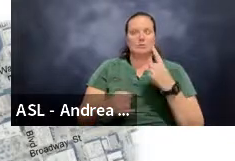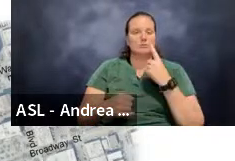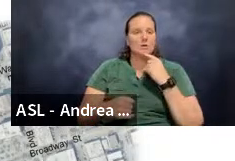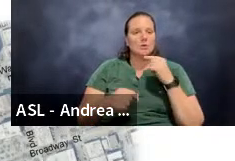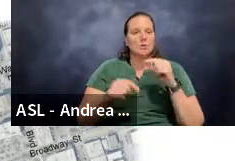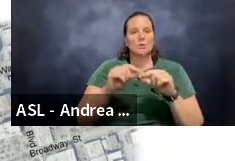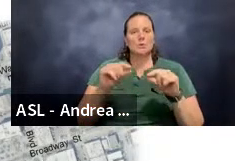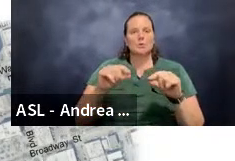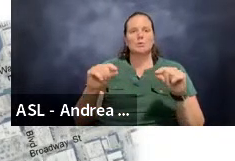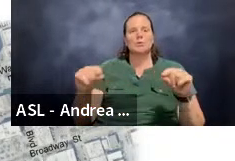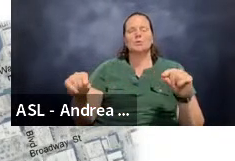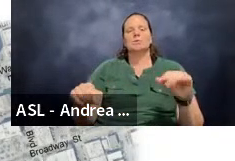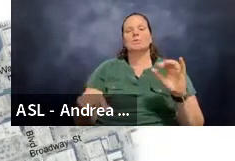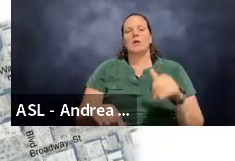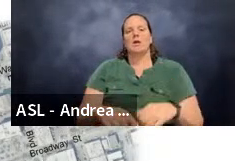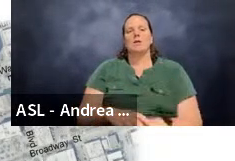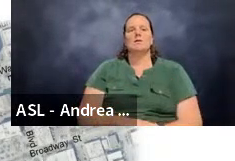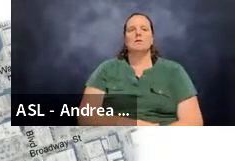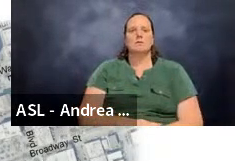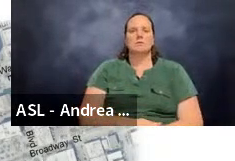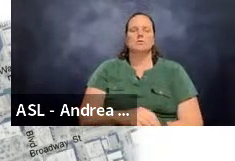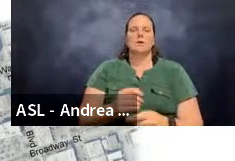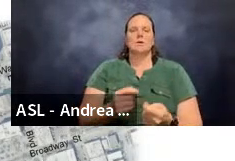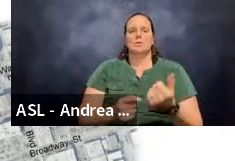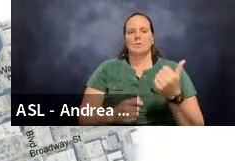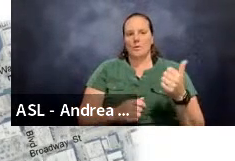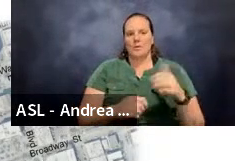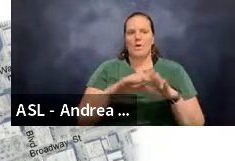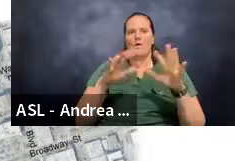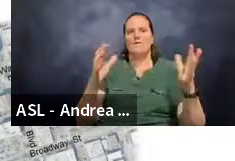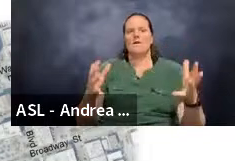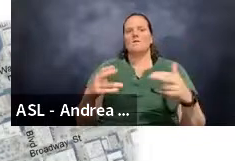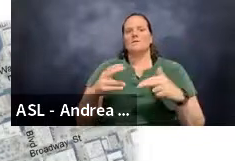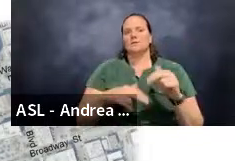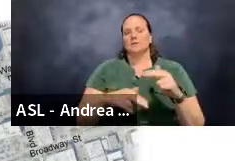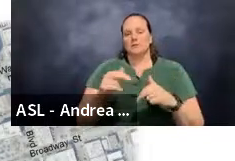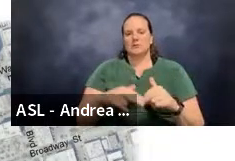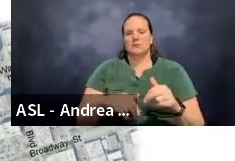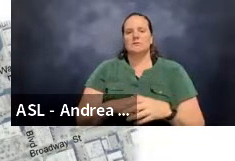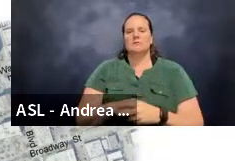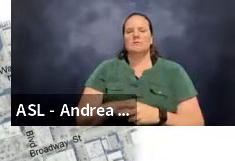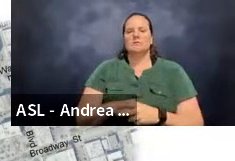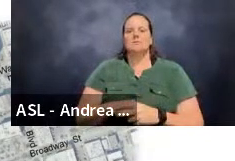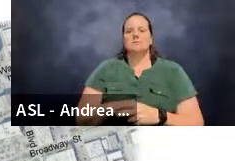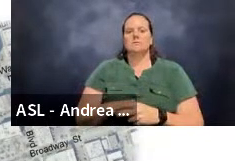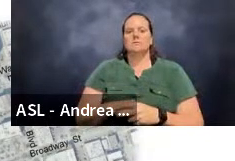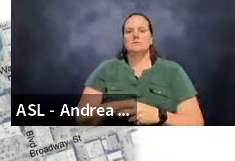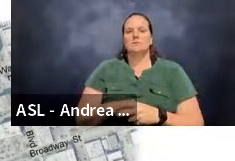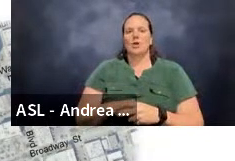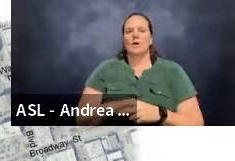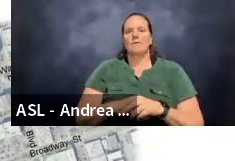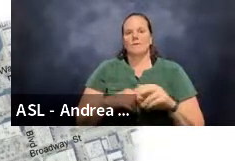we tried to do was remove the overhead facilities. So in this case, that would be the